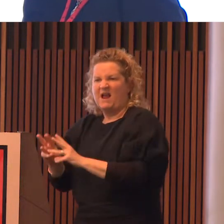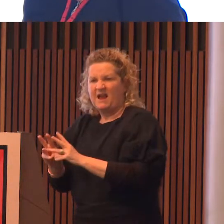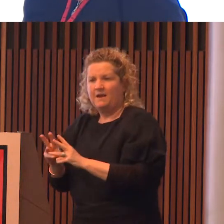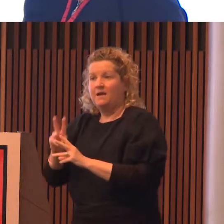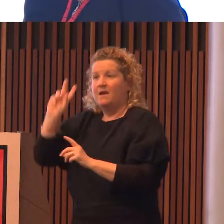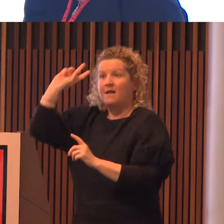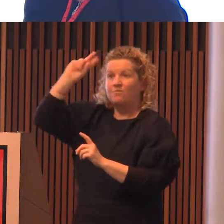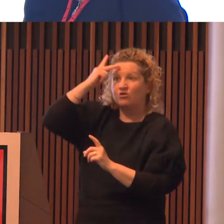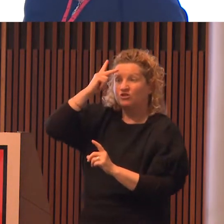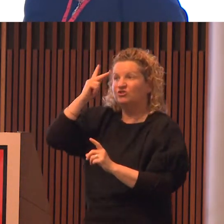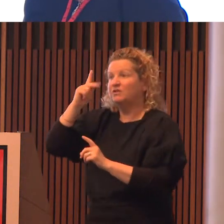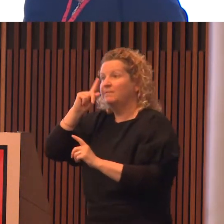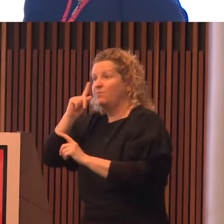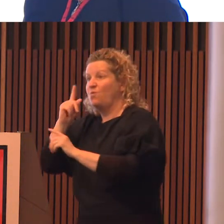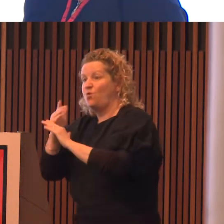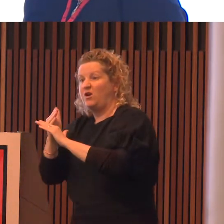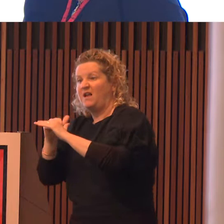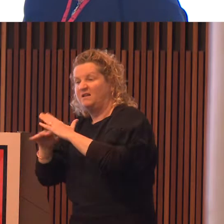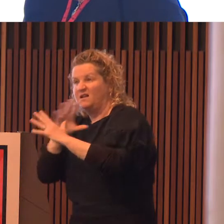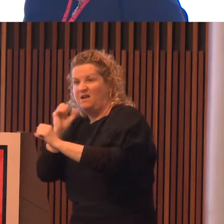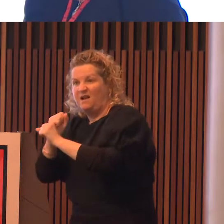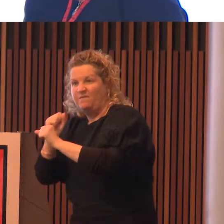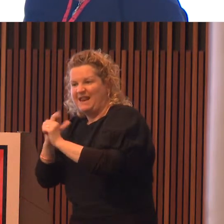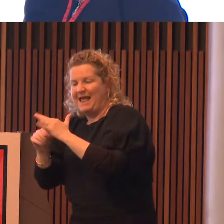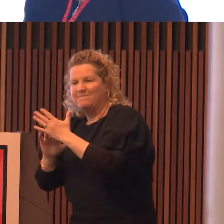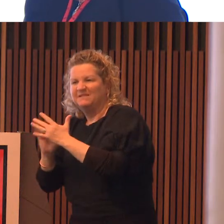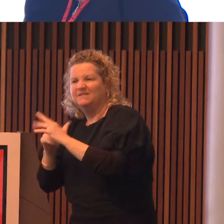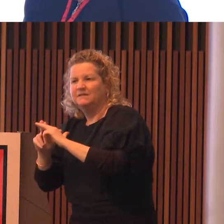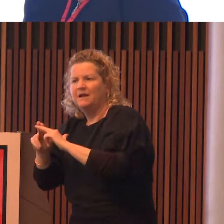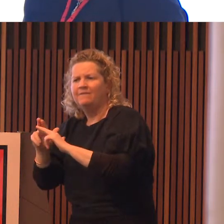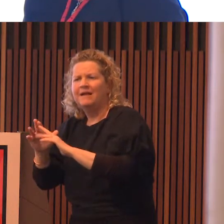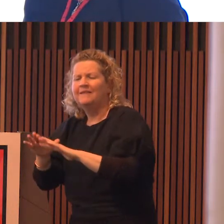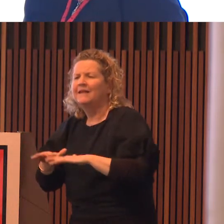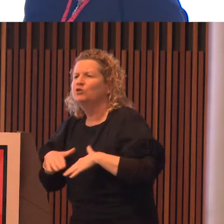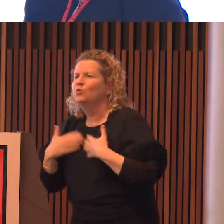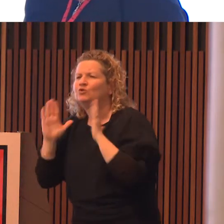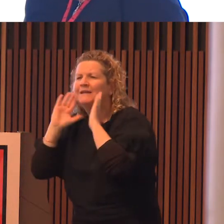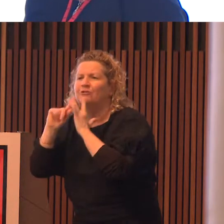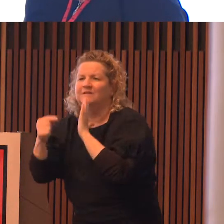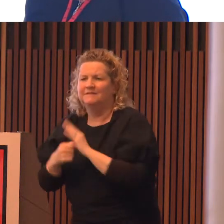the bureaucrats understand it, and they don't want to hear it. They don't want to be told it. They don't want theatre groups,